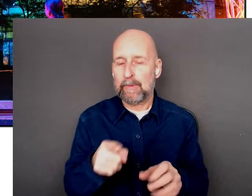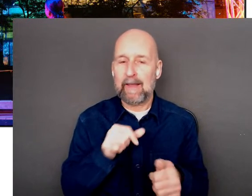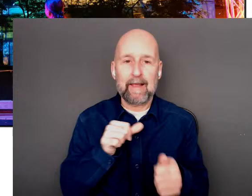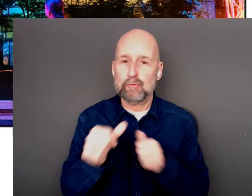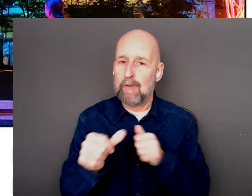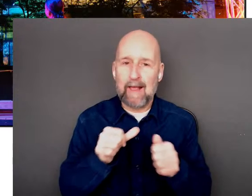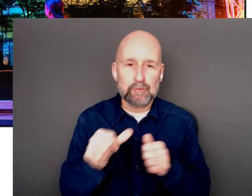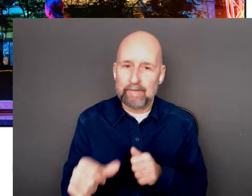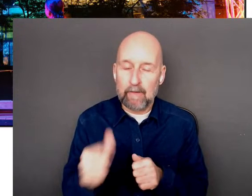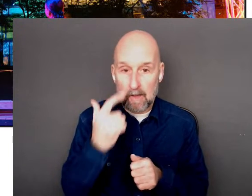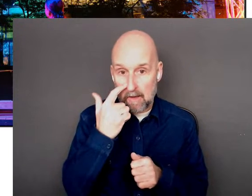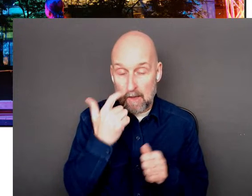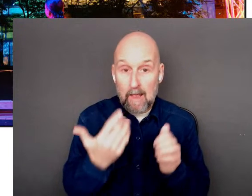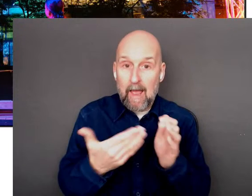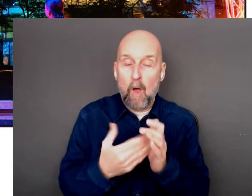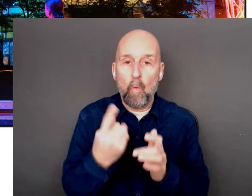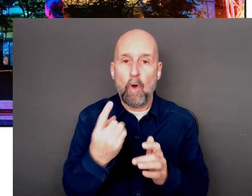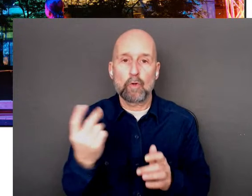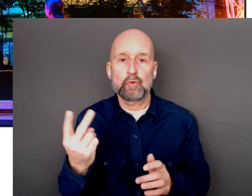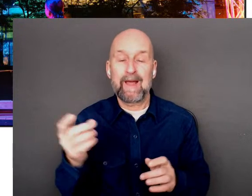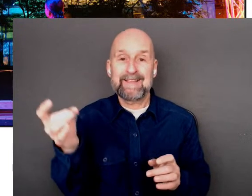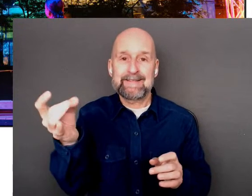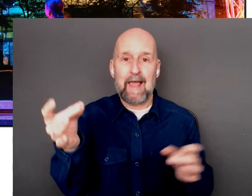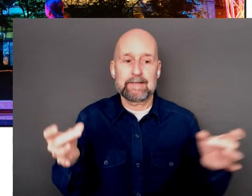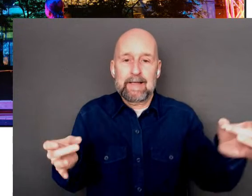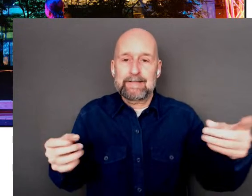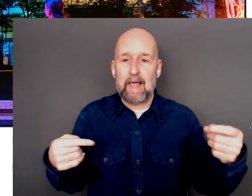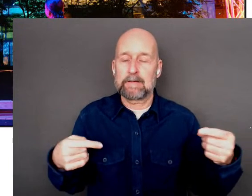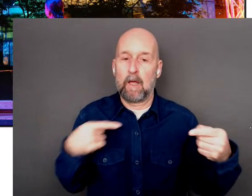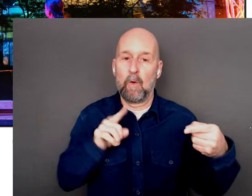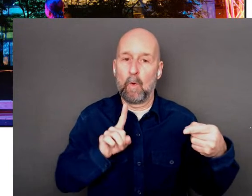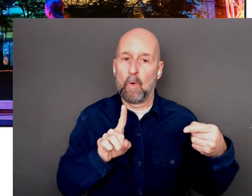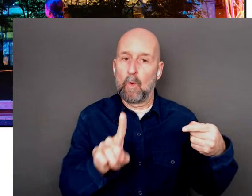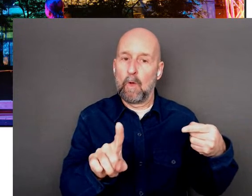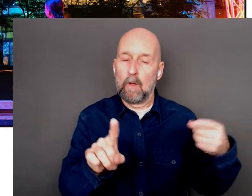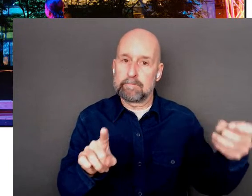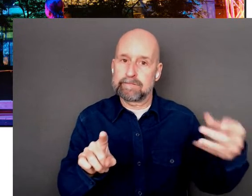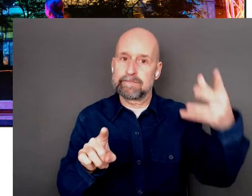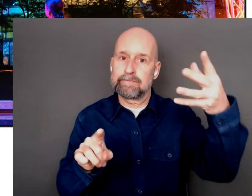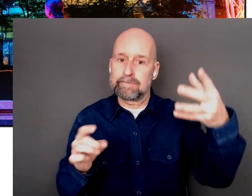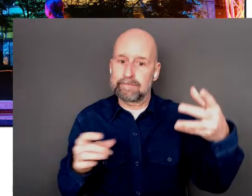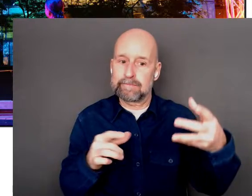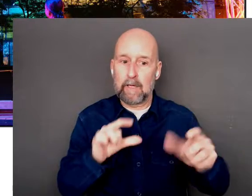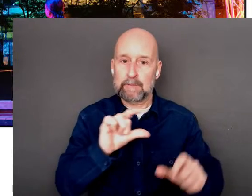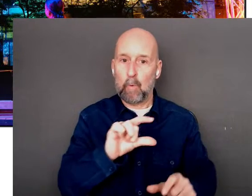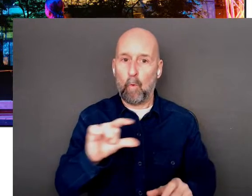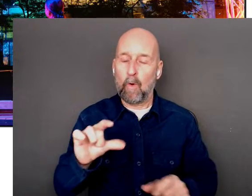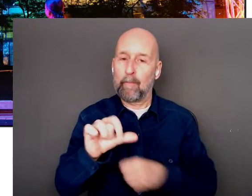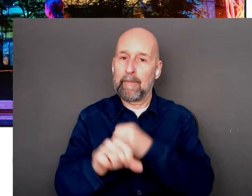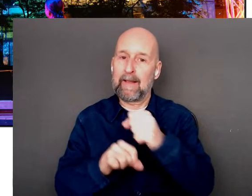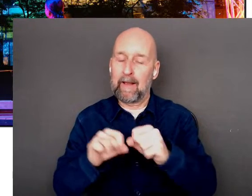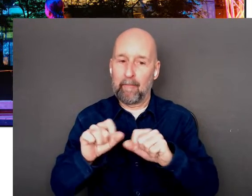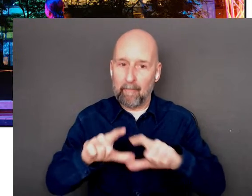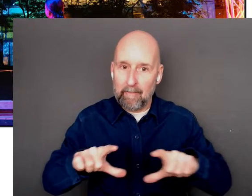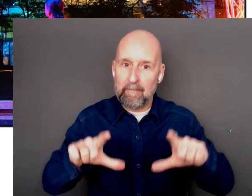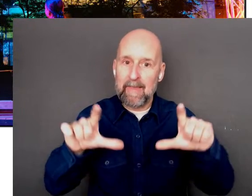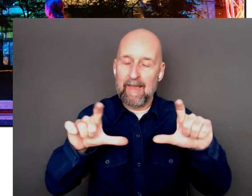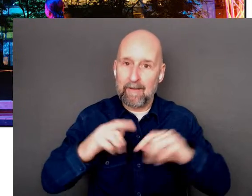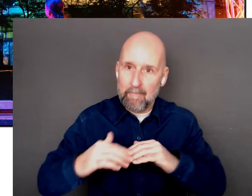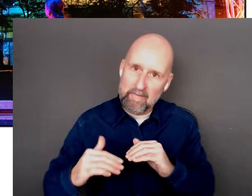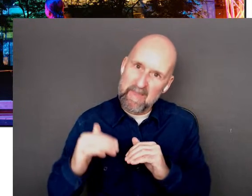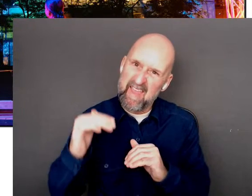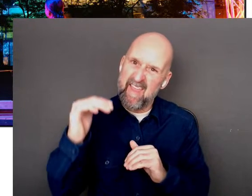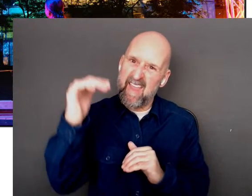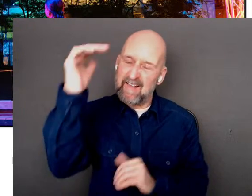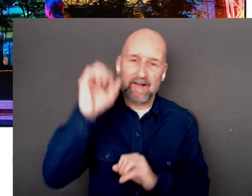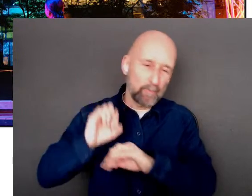1 or 2 sensor, we are now able to translate like the small people into these big scale monumental projection,